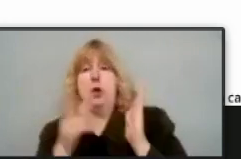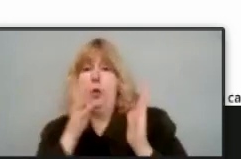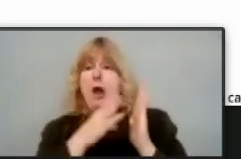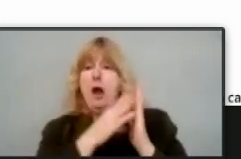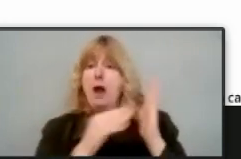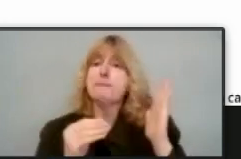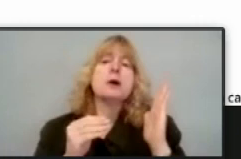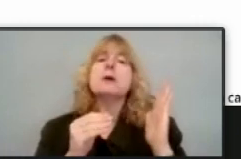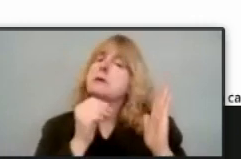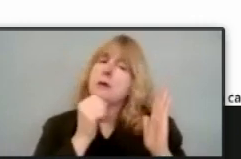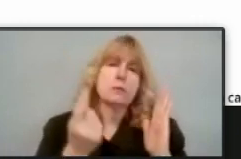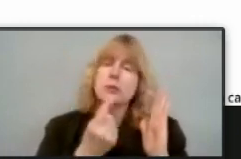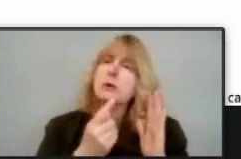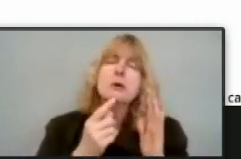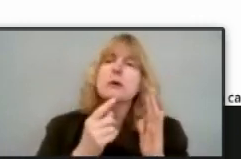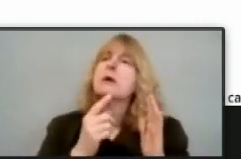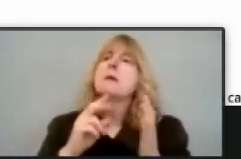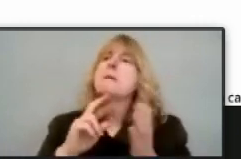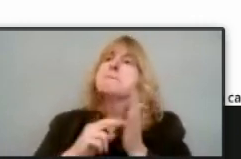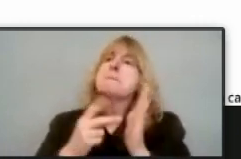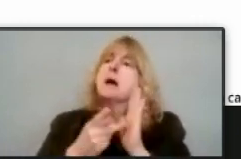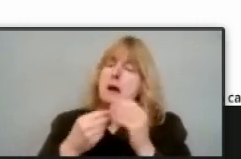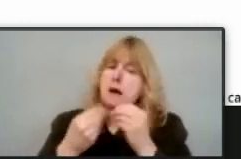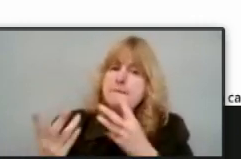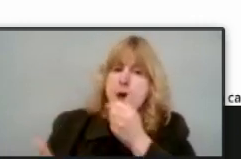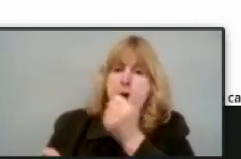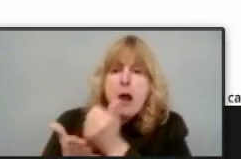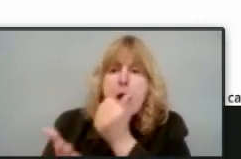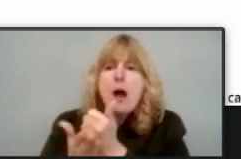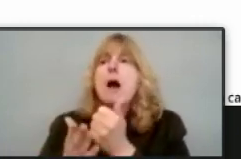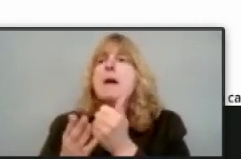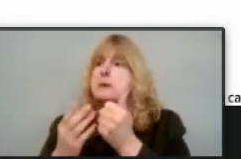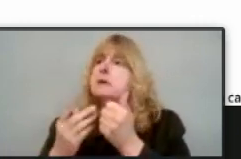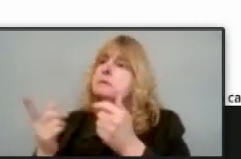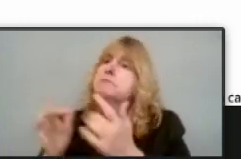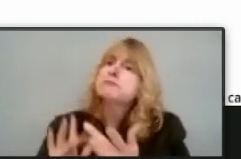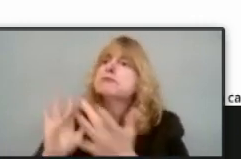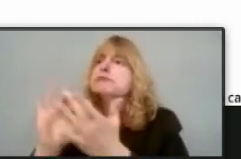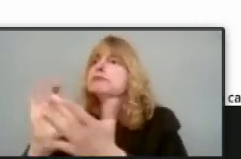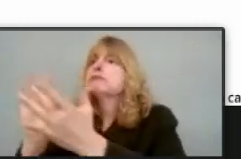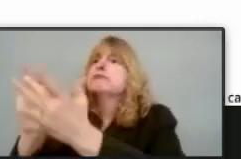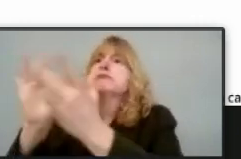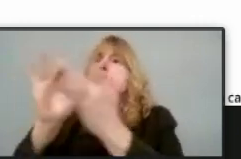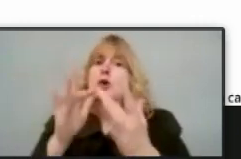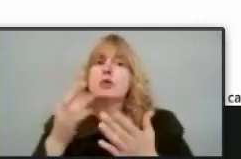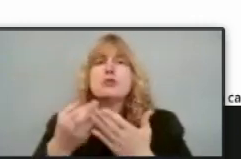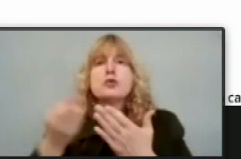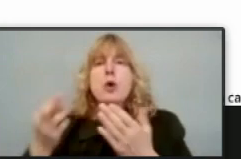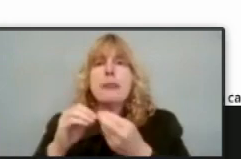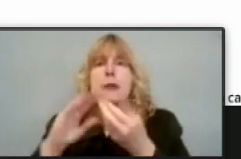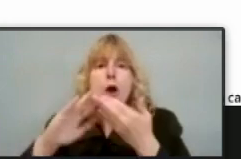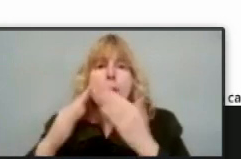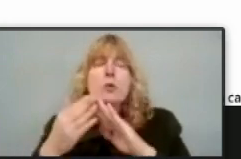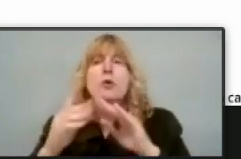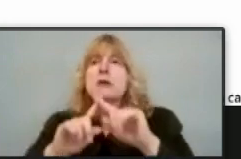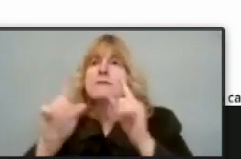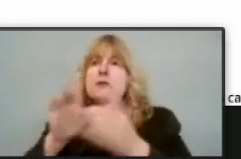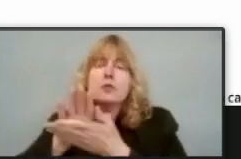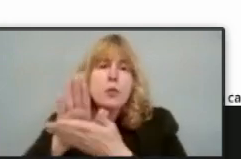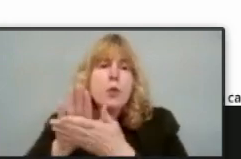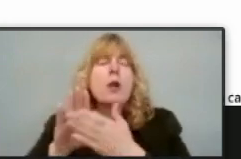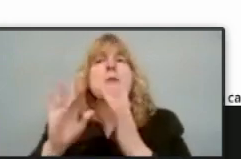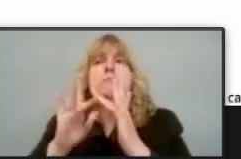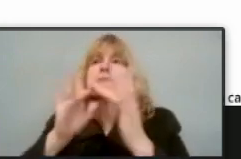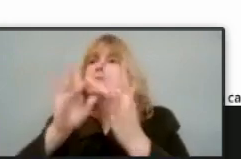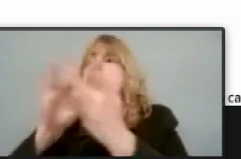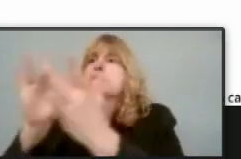thing is to get them help and to reach out for resources in the community and in different schools. So I do want to identify that